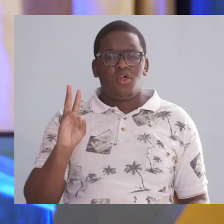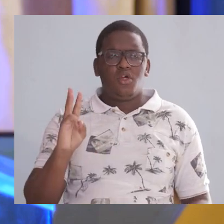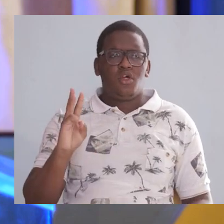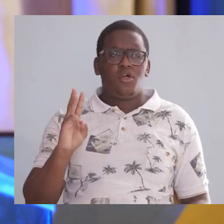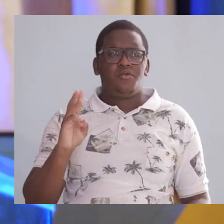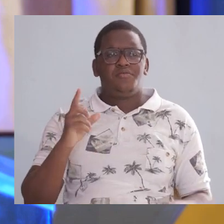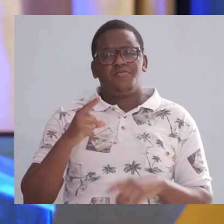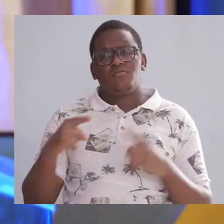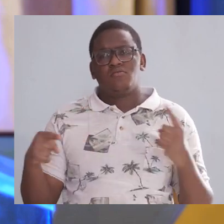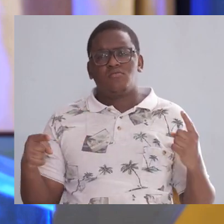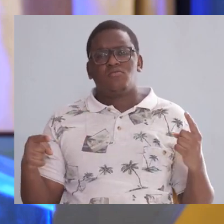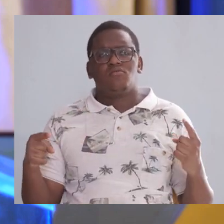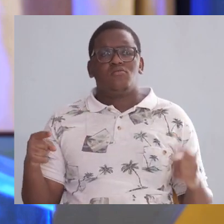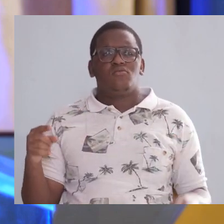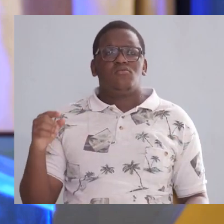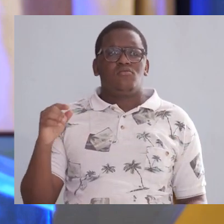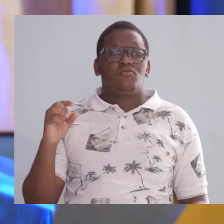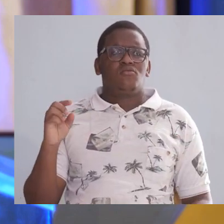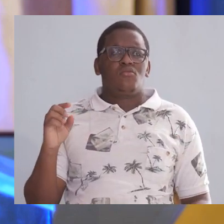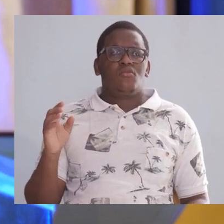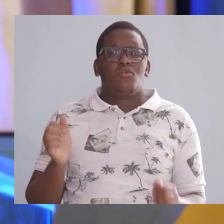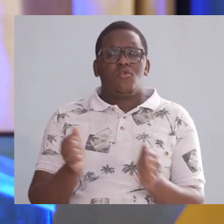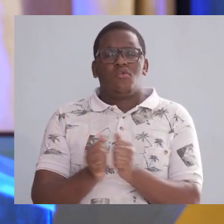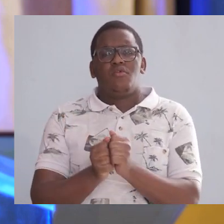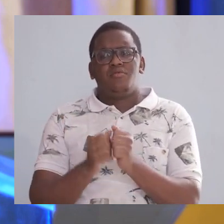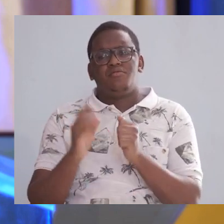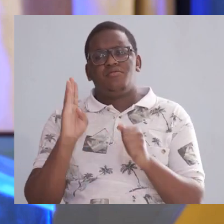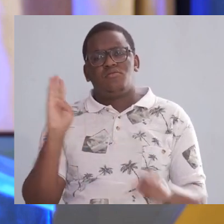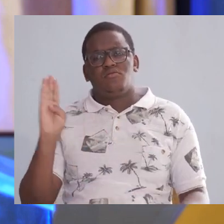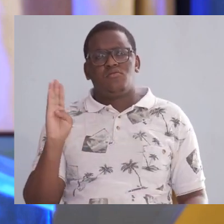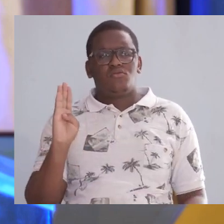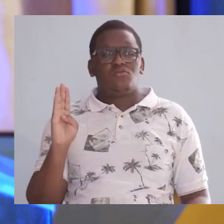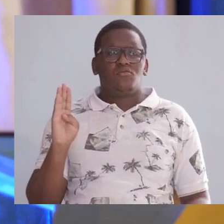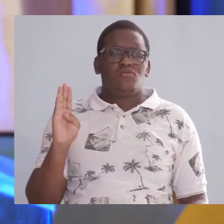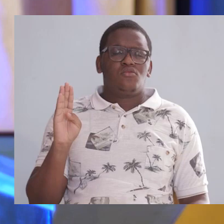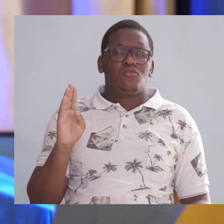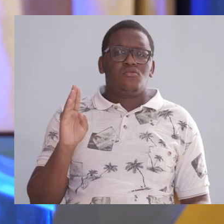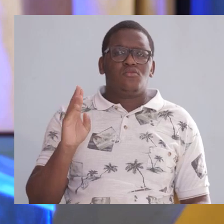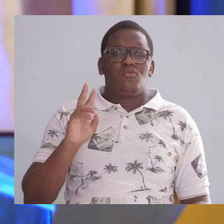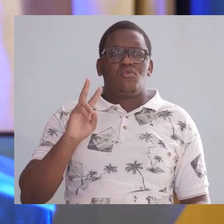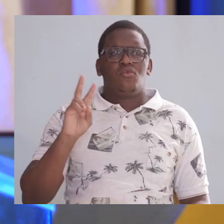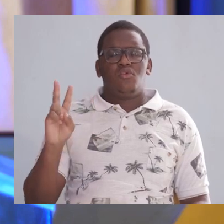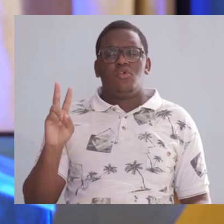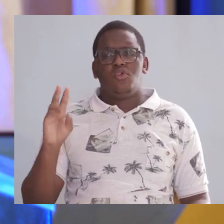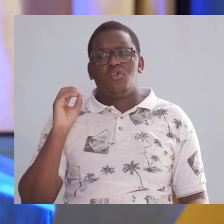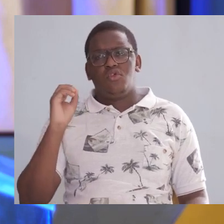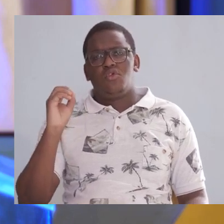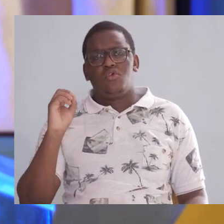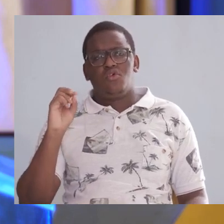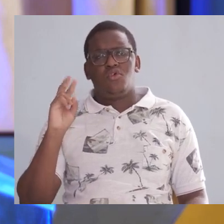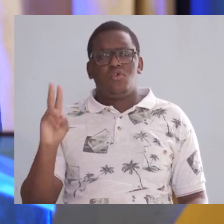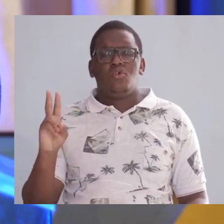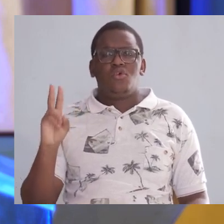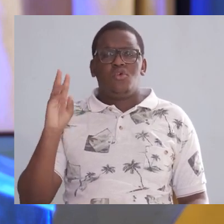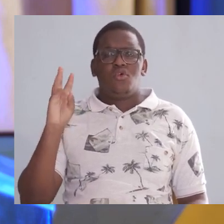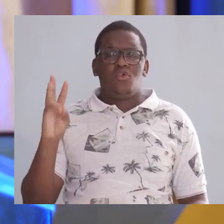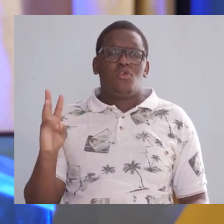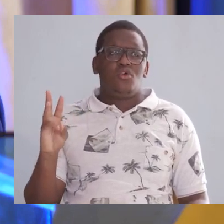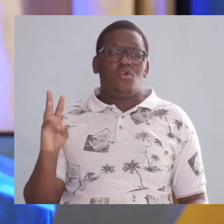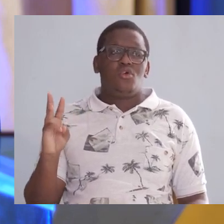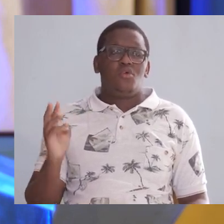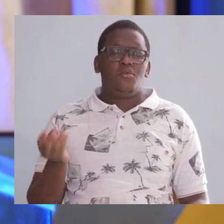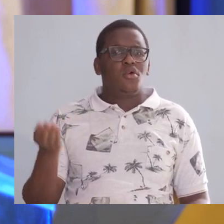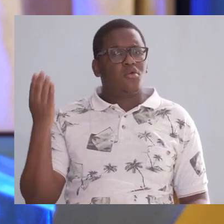serving a 14-year term is set to be released in the year 2023 and will be immediately extradited back to